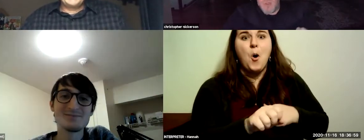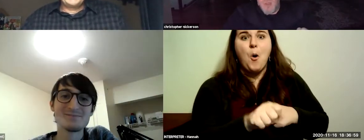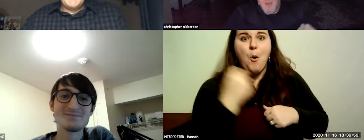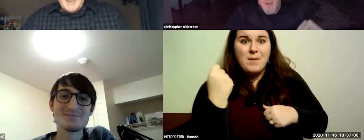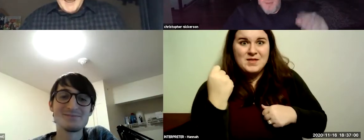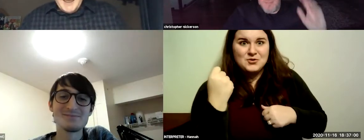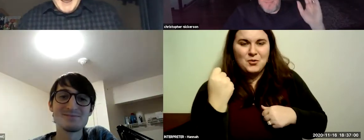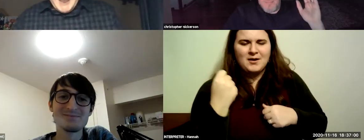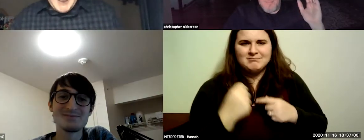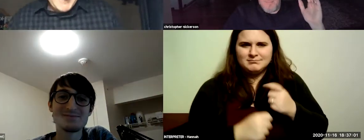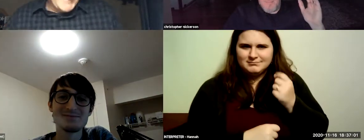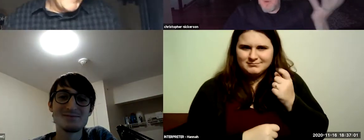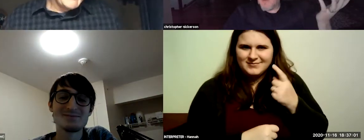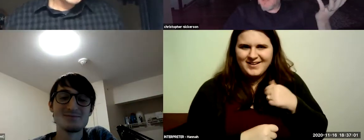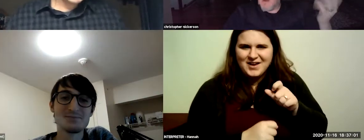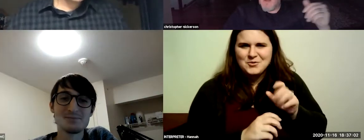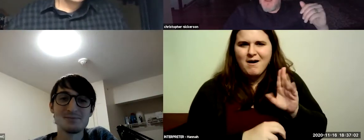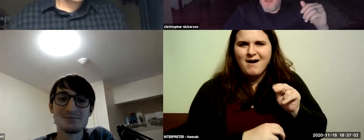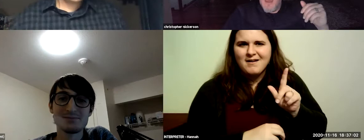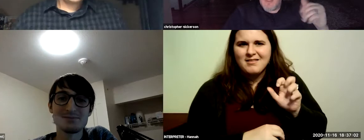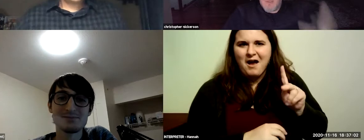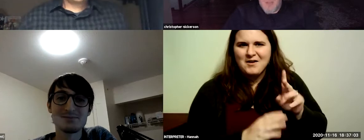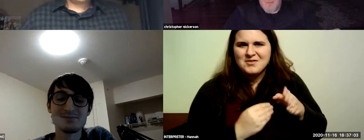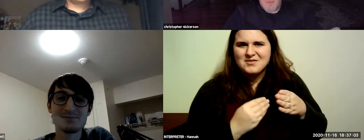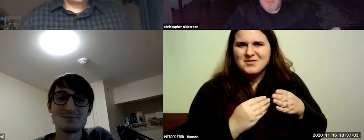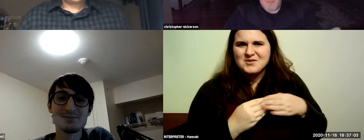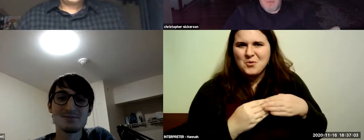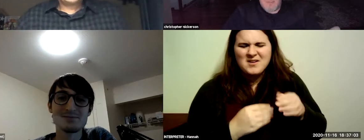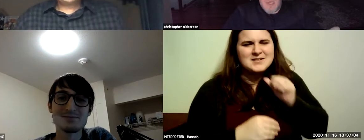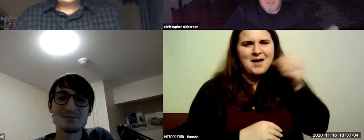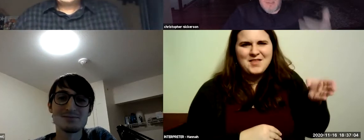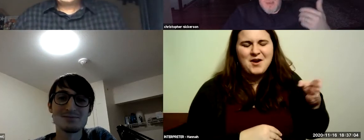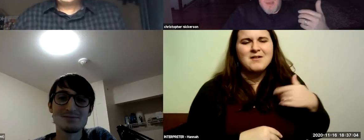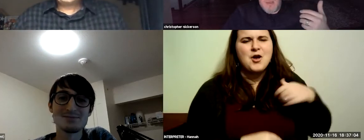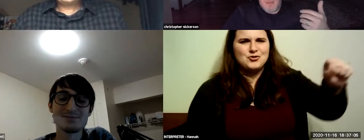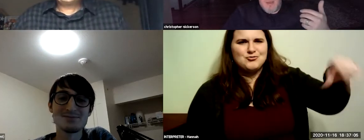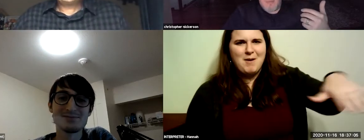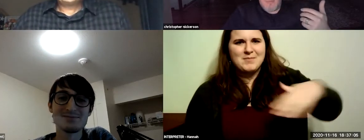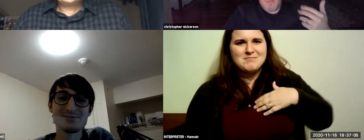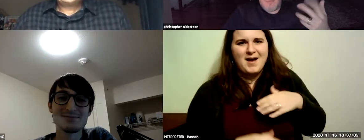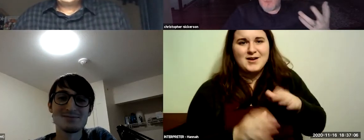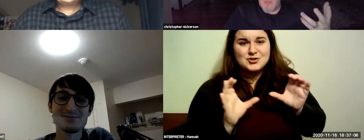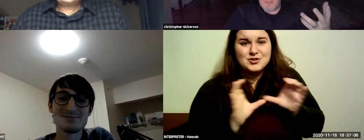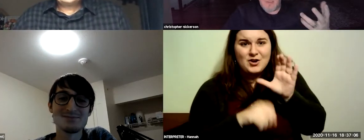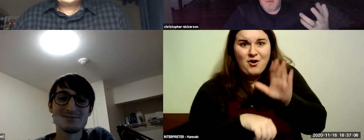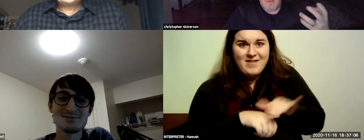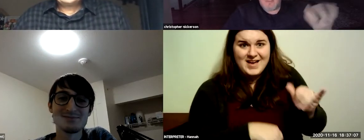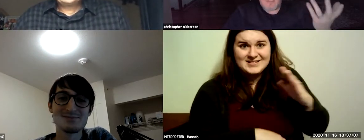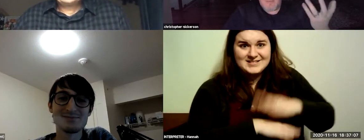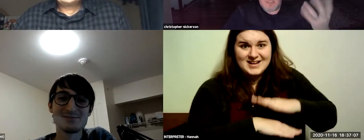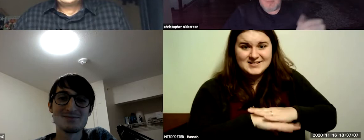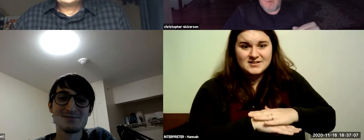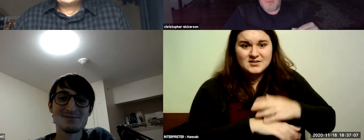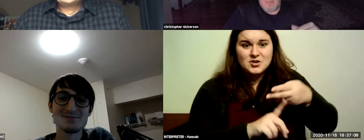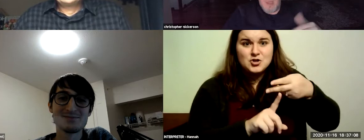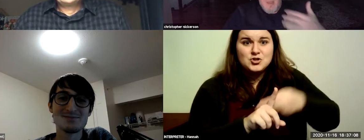story. But he wasn't there. And so I dropped the certs on this dude's desk. And like 2 months later, he just